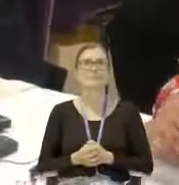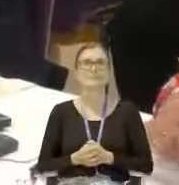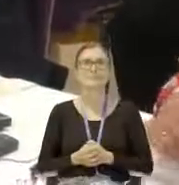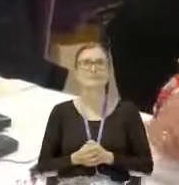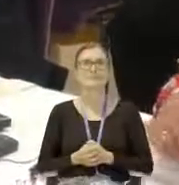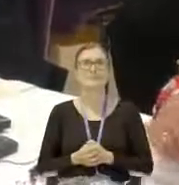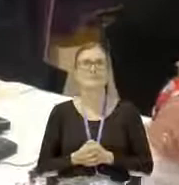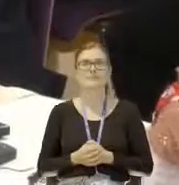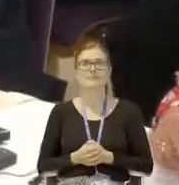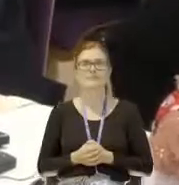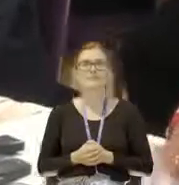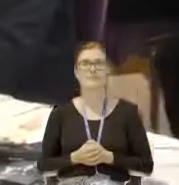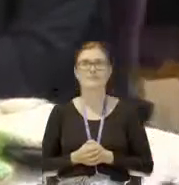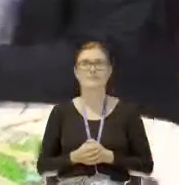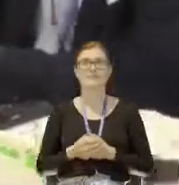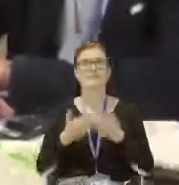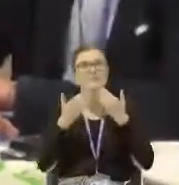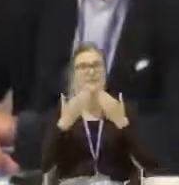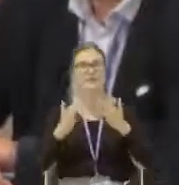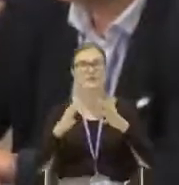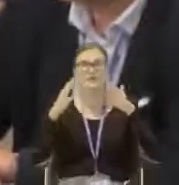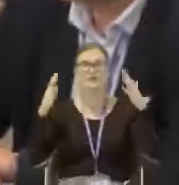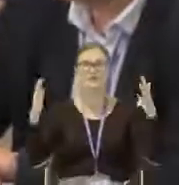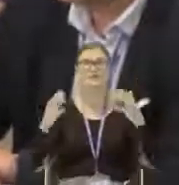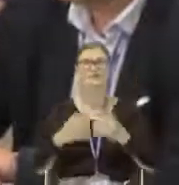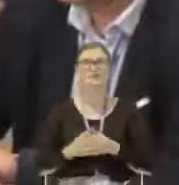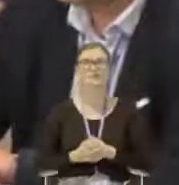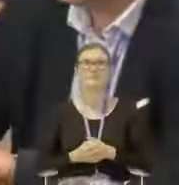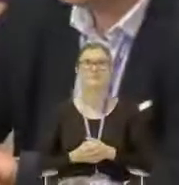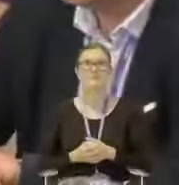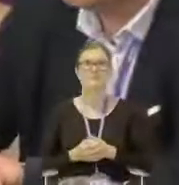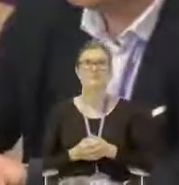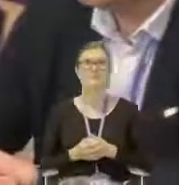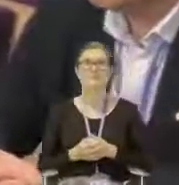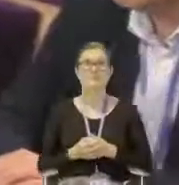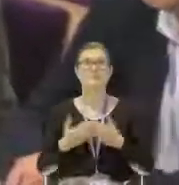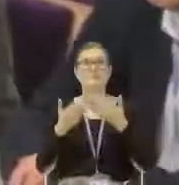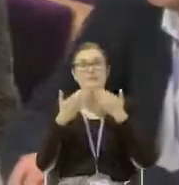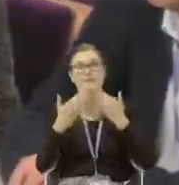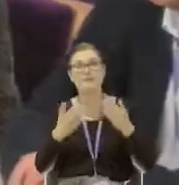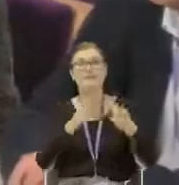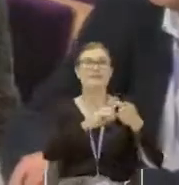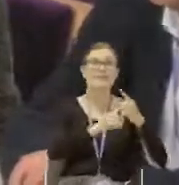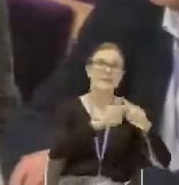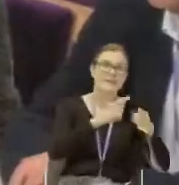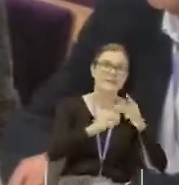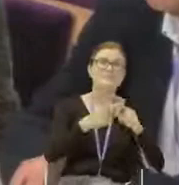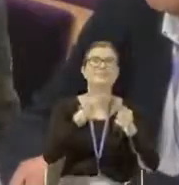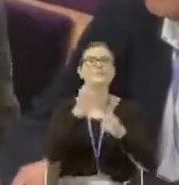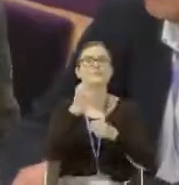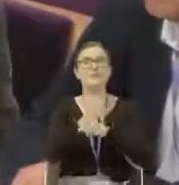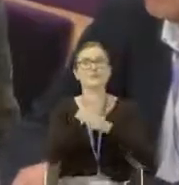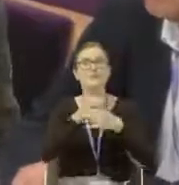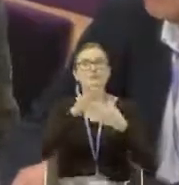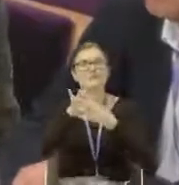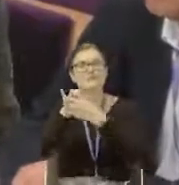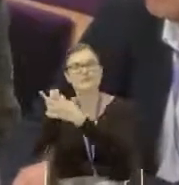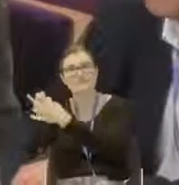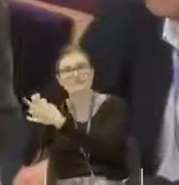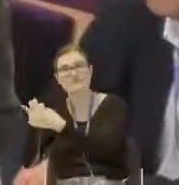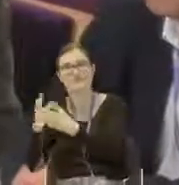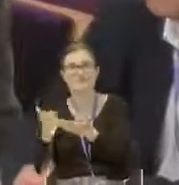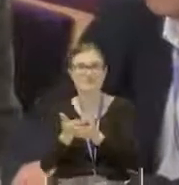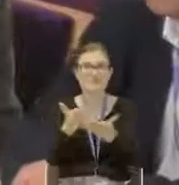Excellencies, partners, colleagues, friends. I bring greetings from Gino van Begin, Secretary General of ICLEI, Local Governments for